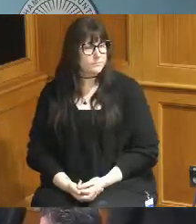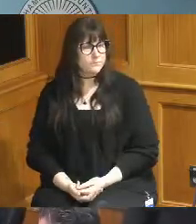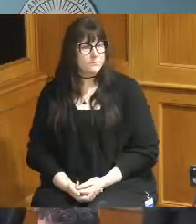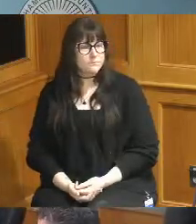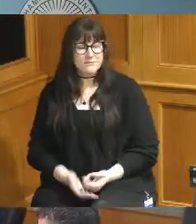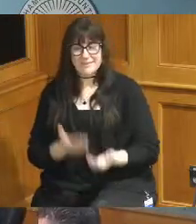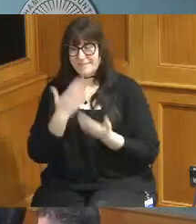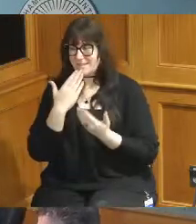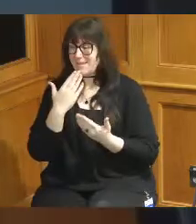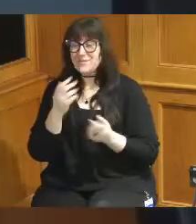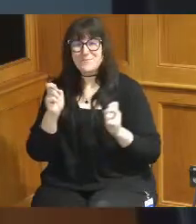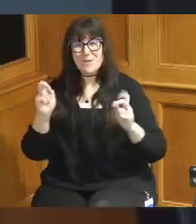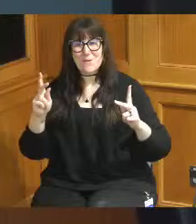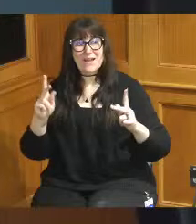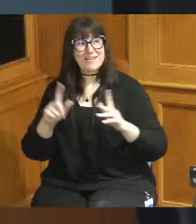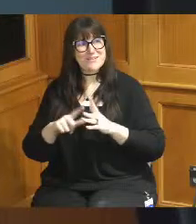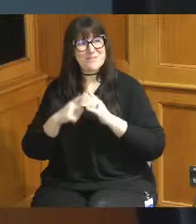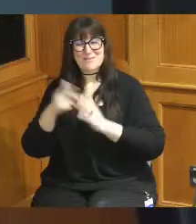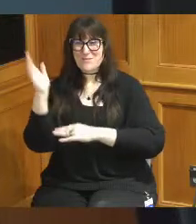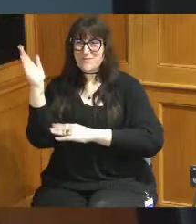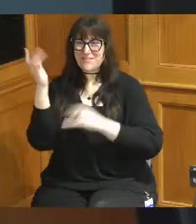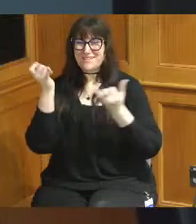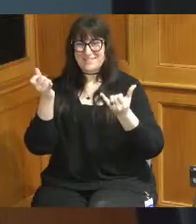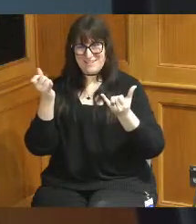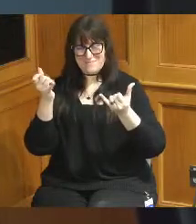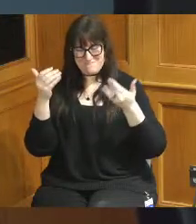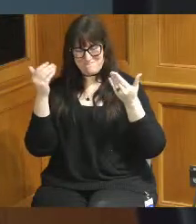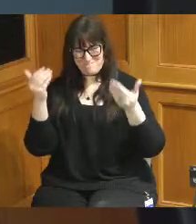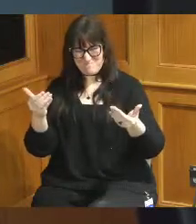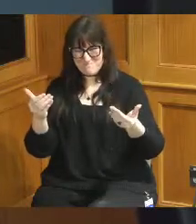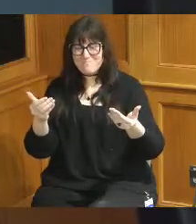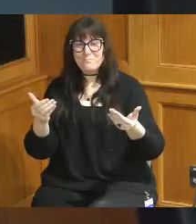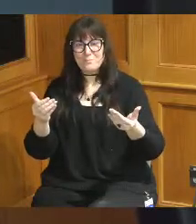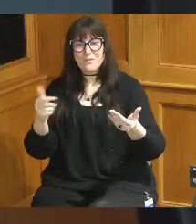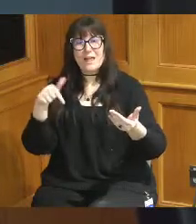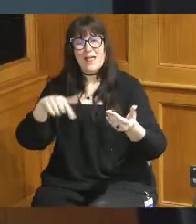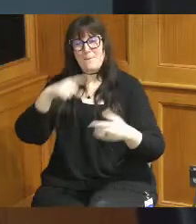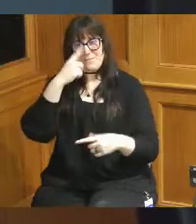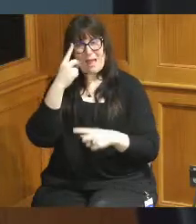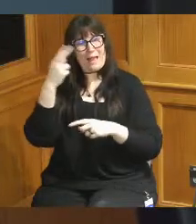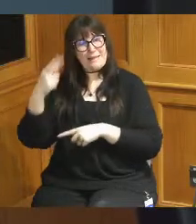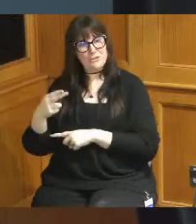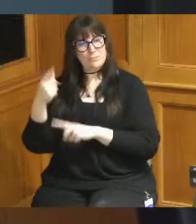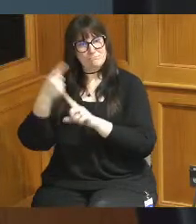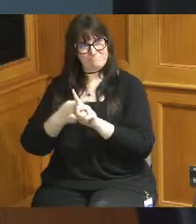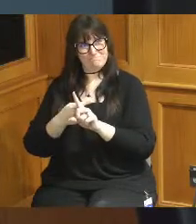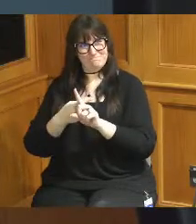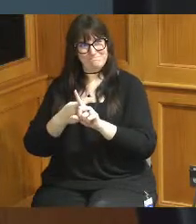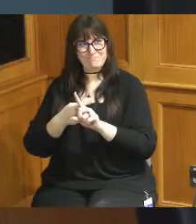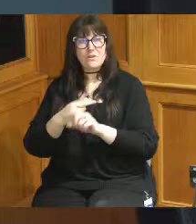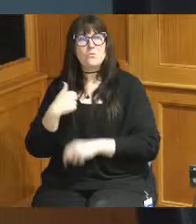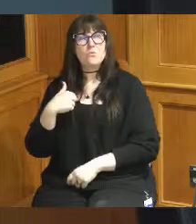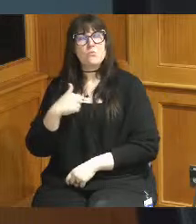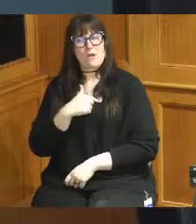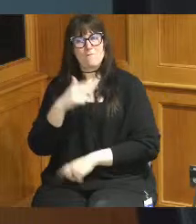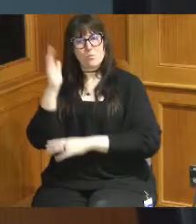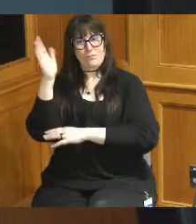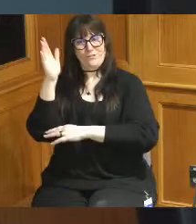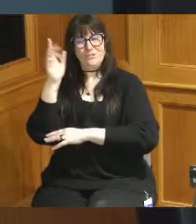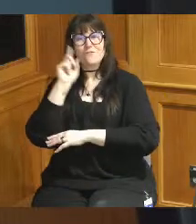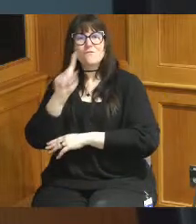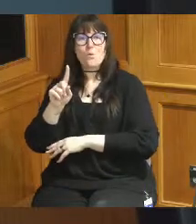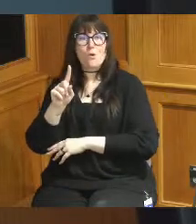you. All right, let's get to our presentations. So this is Black History Month, and so we have a presentation